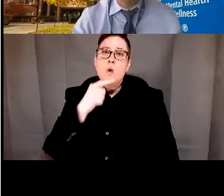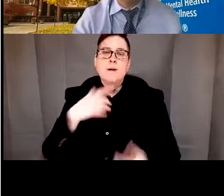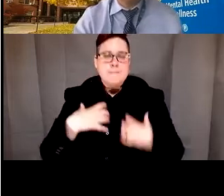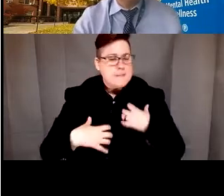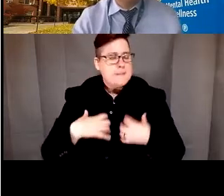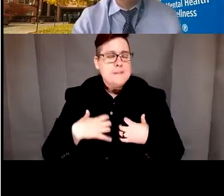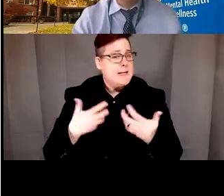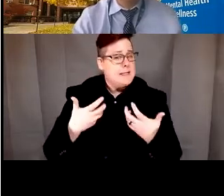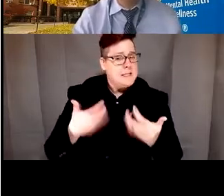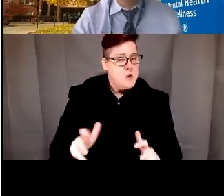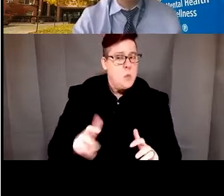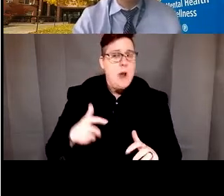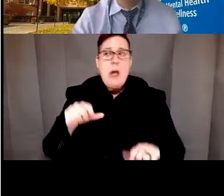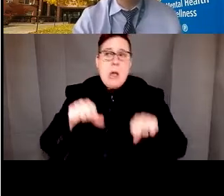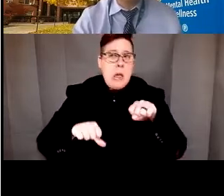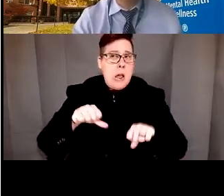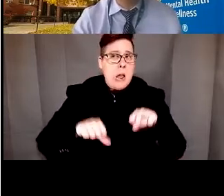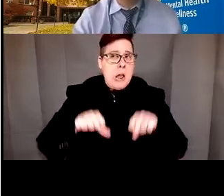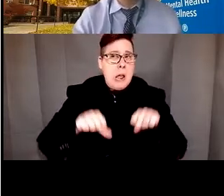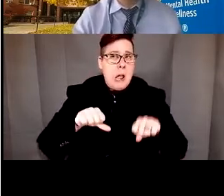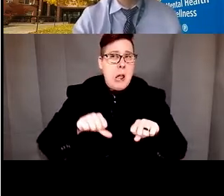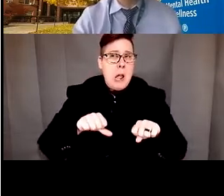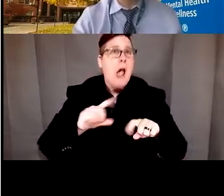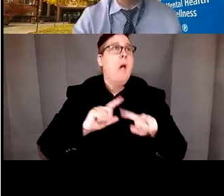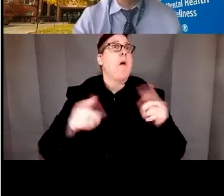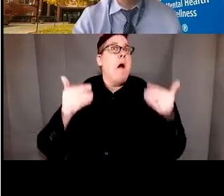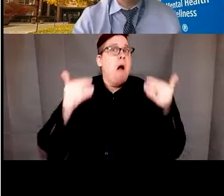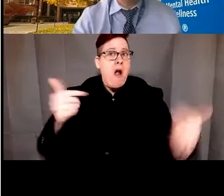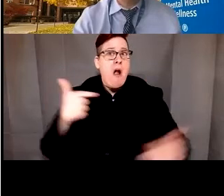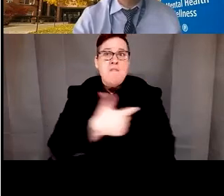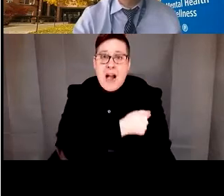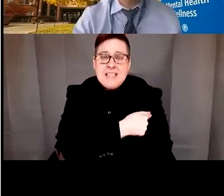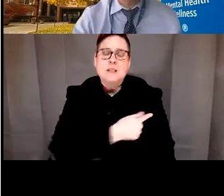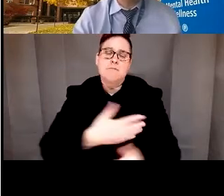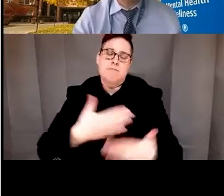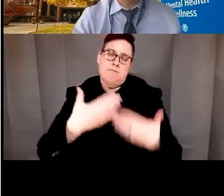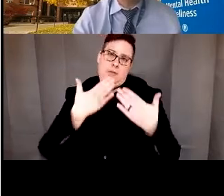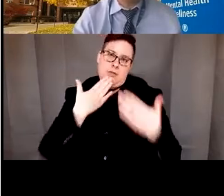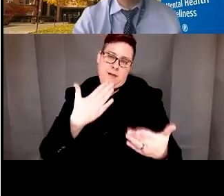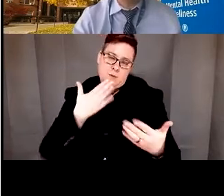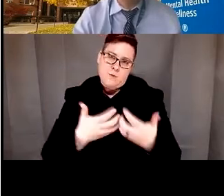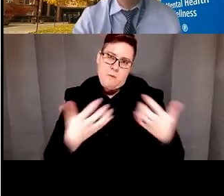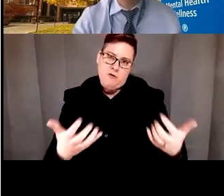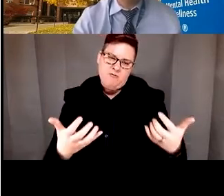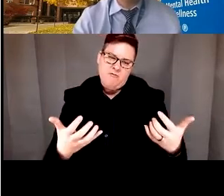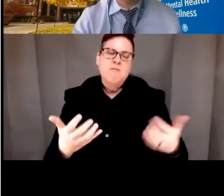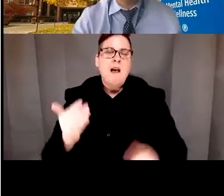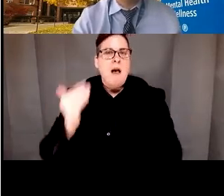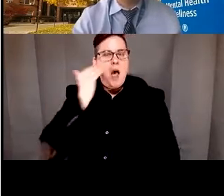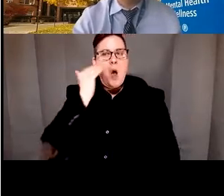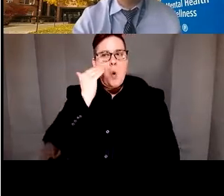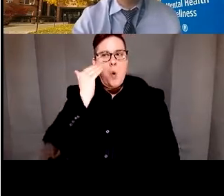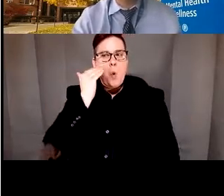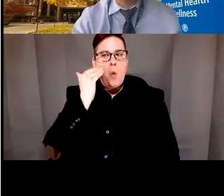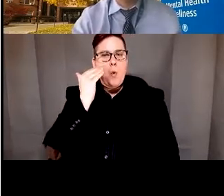overcame hesitancy and received vaccination. Thank you very much. I know how difficult of